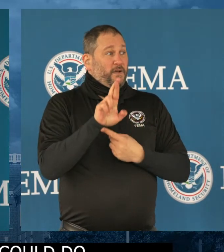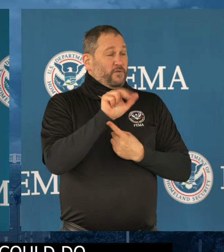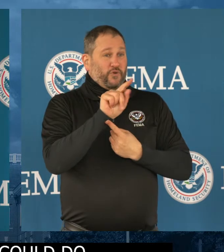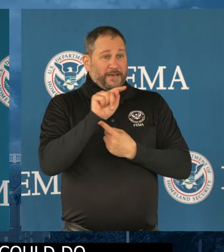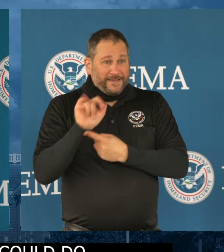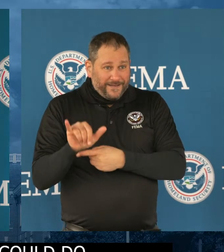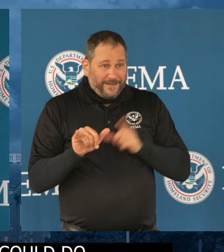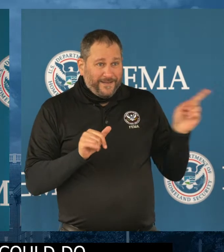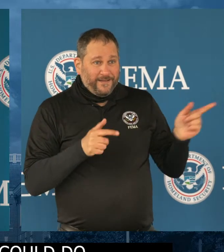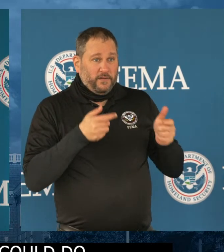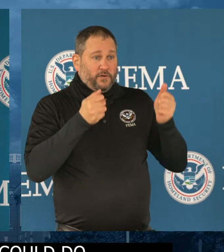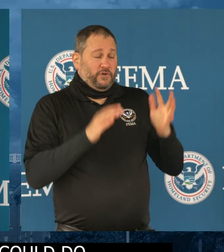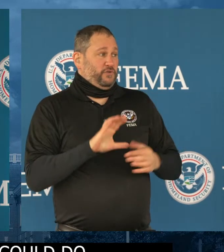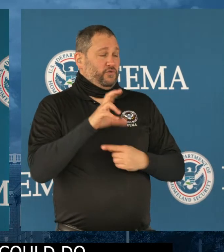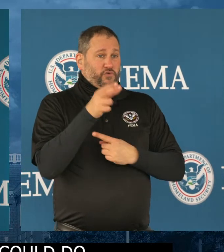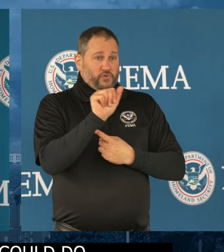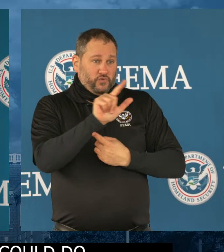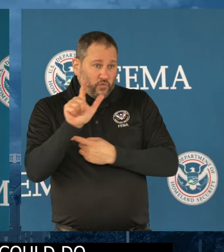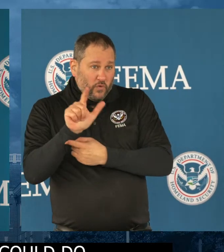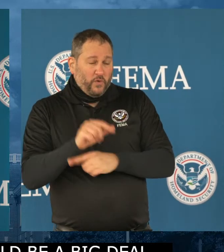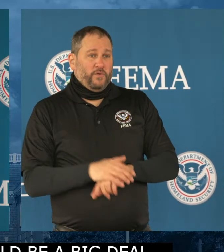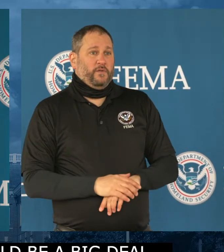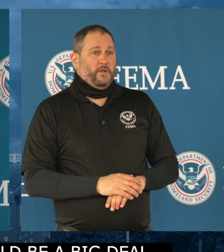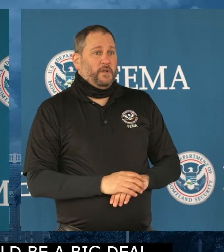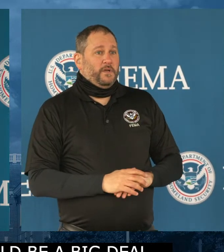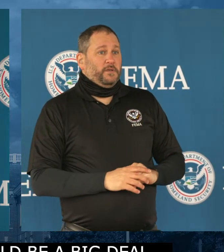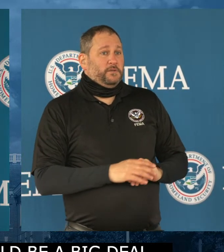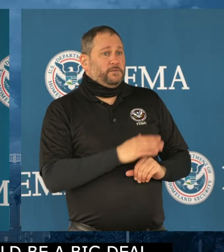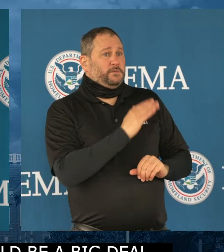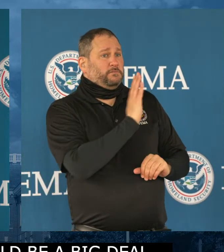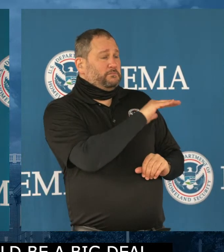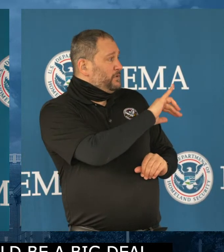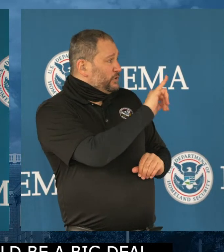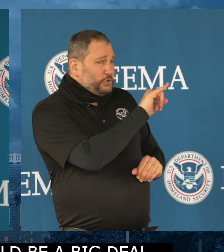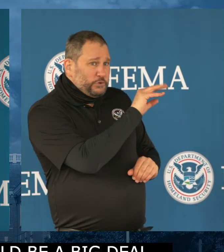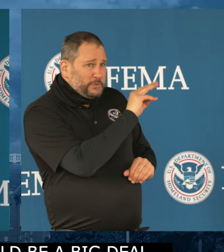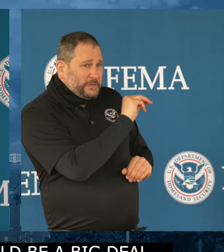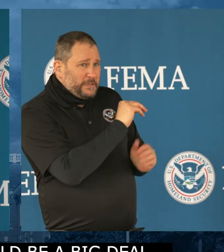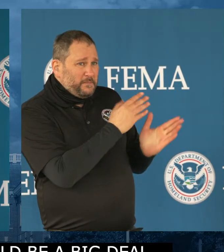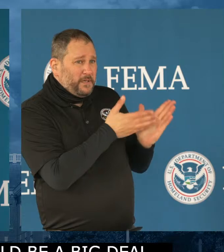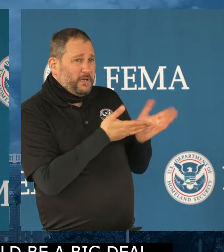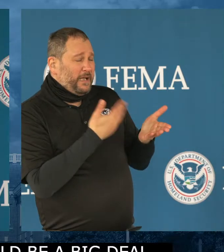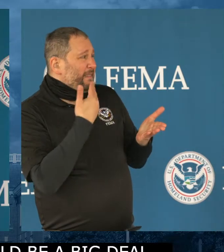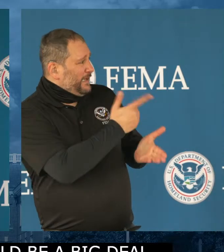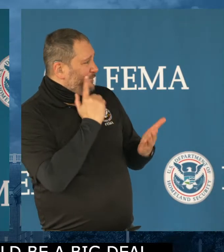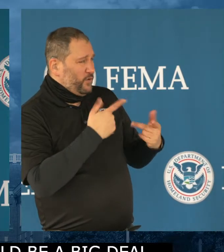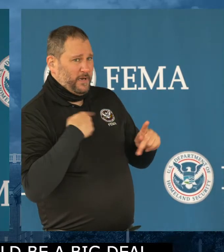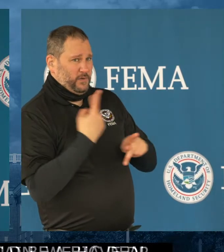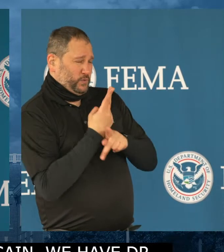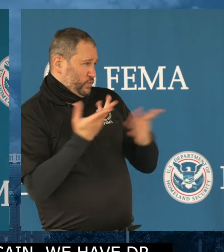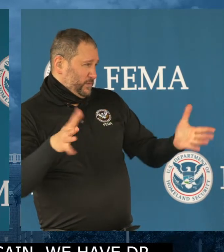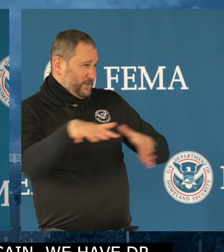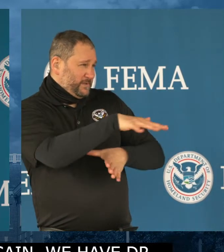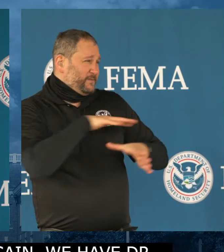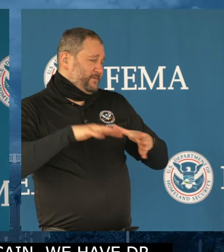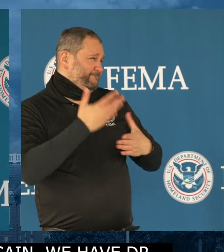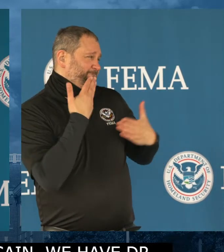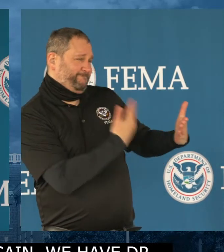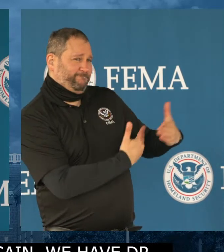you for allowing us to use this facility. We look for the day when we have a race back here again.